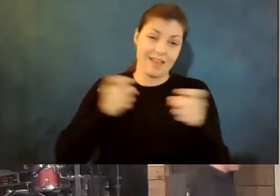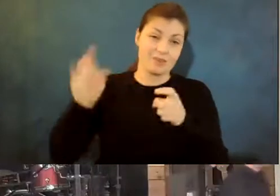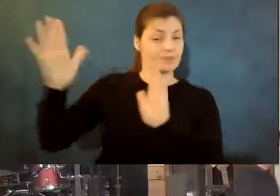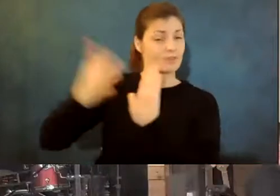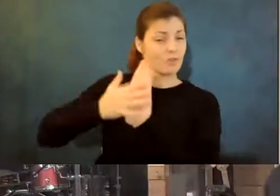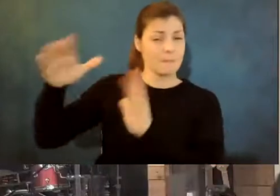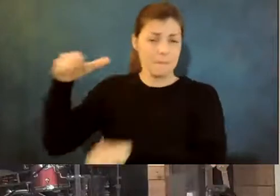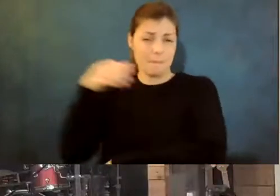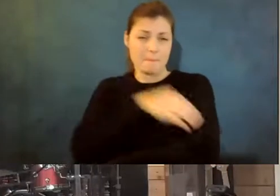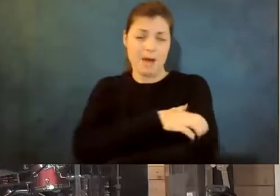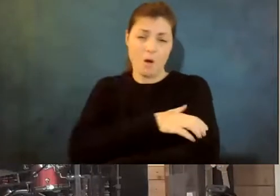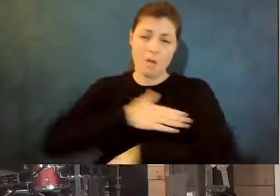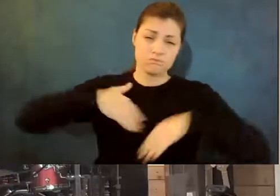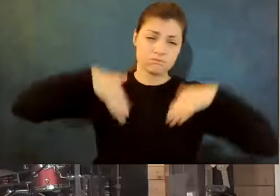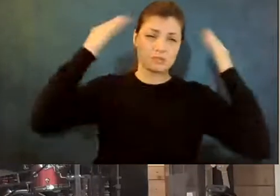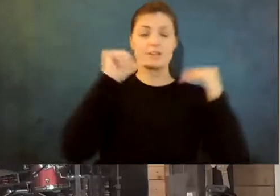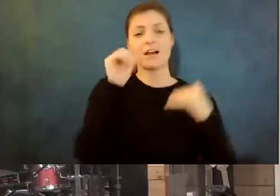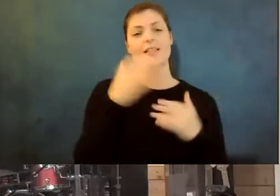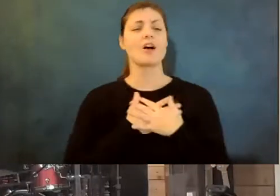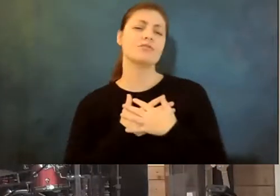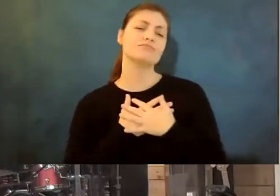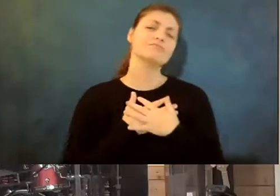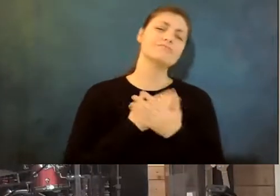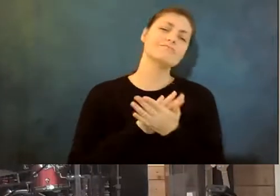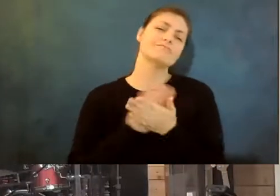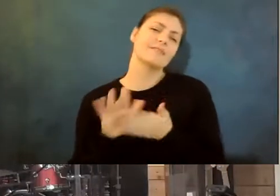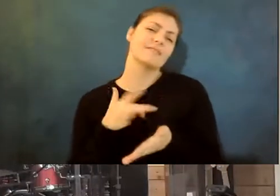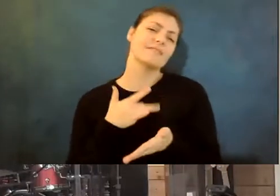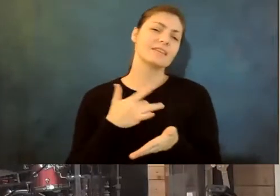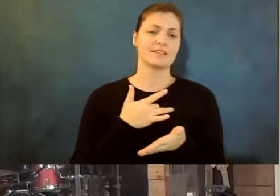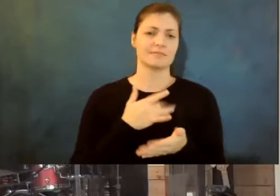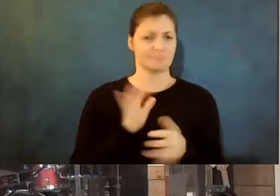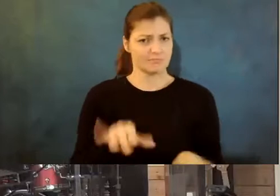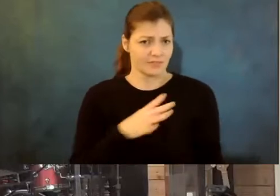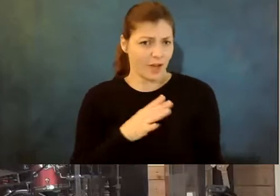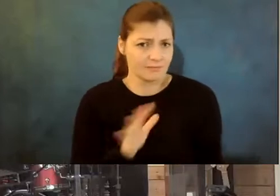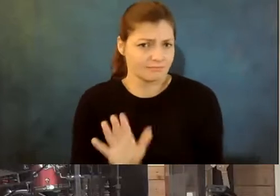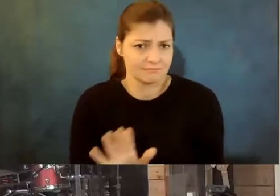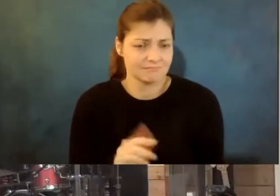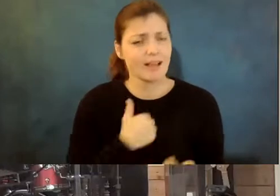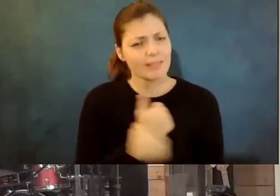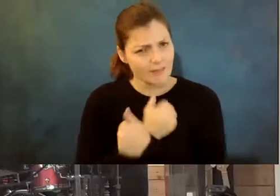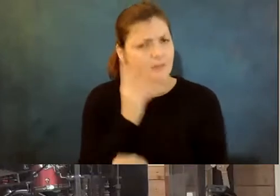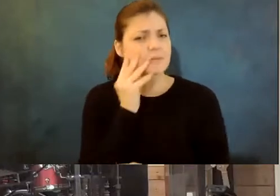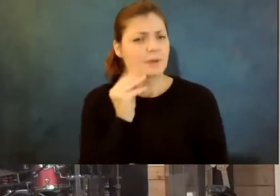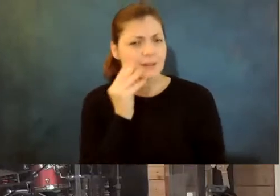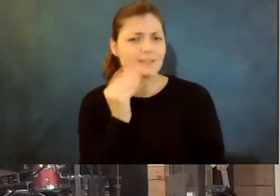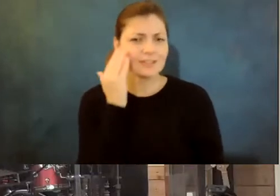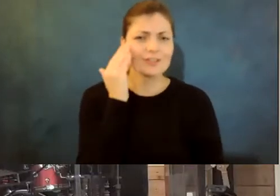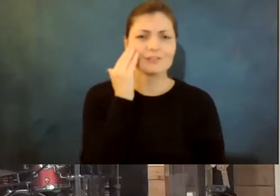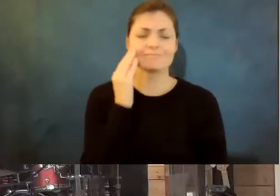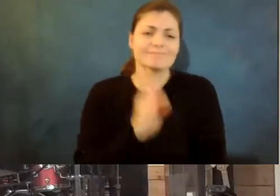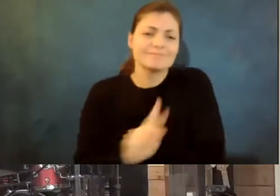God's power shows up, it isn't like, oh, I just feel it right now. You know, that's okay. I love to experience, you know,